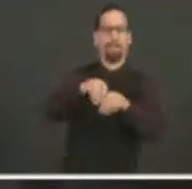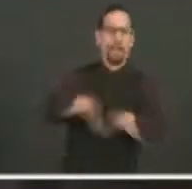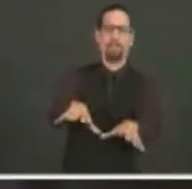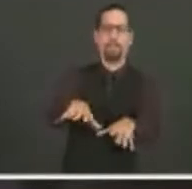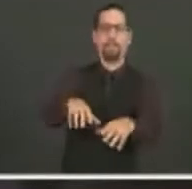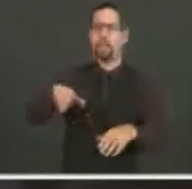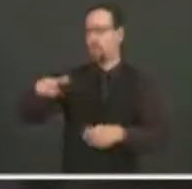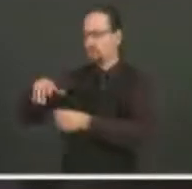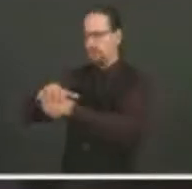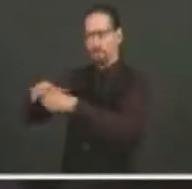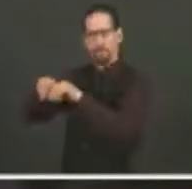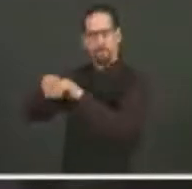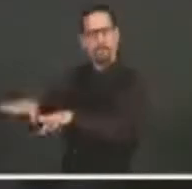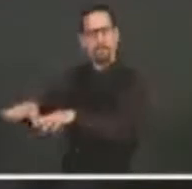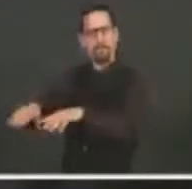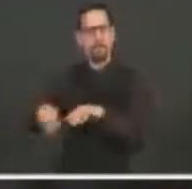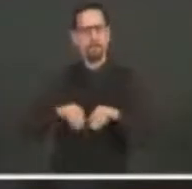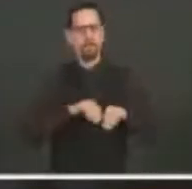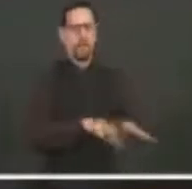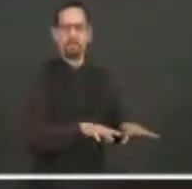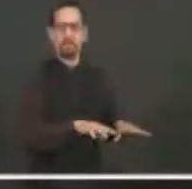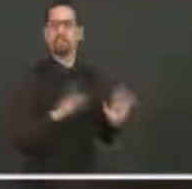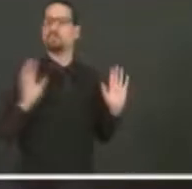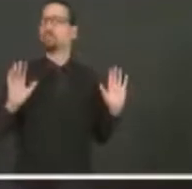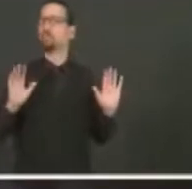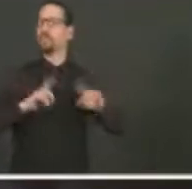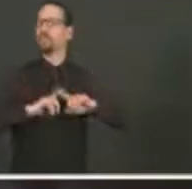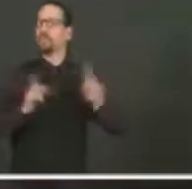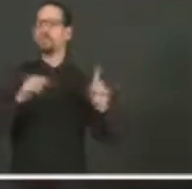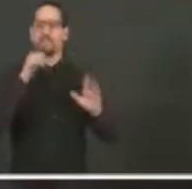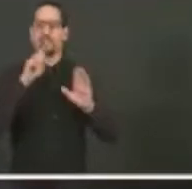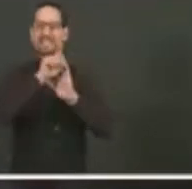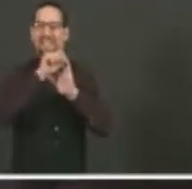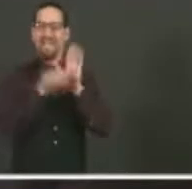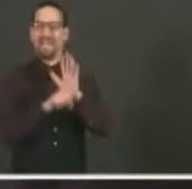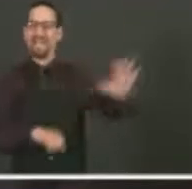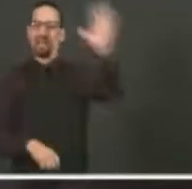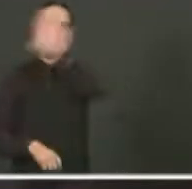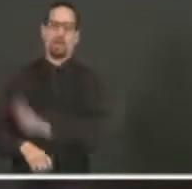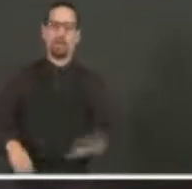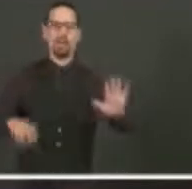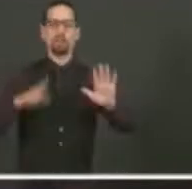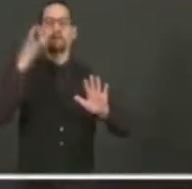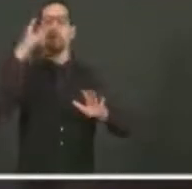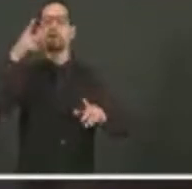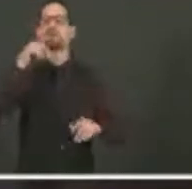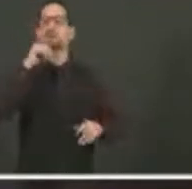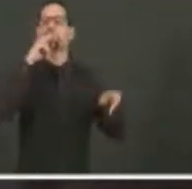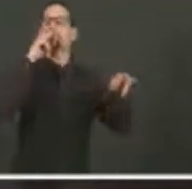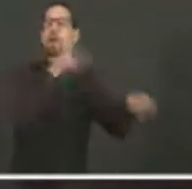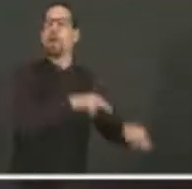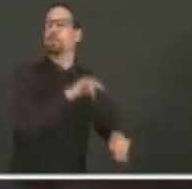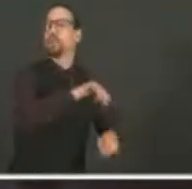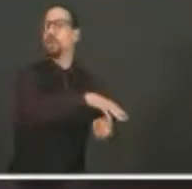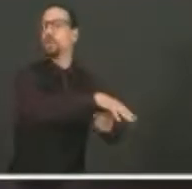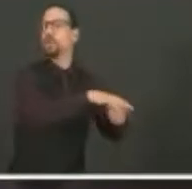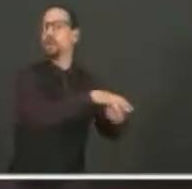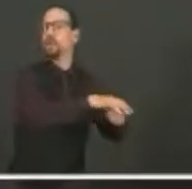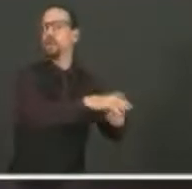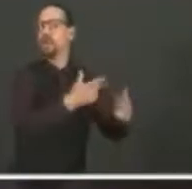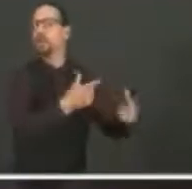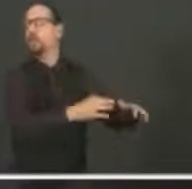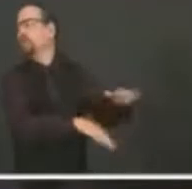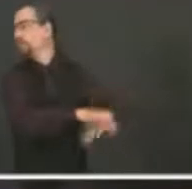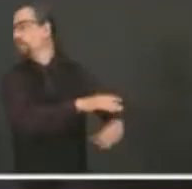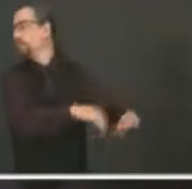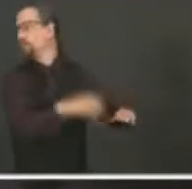clicking up, and they let it get out of control. So that's why I'm obsessed with looking at